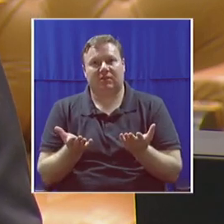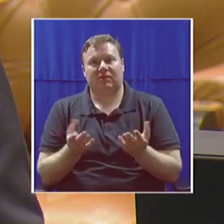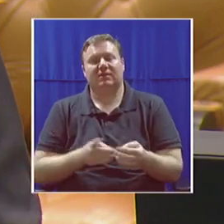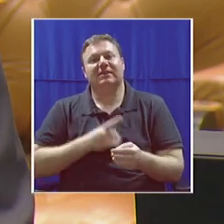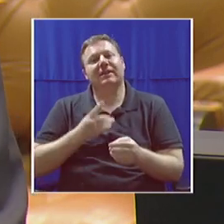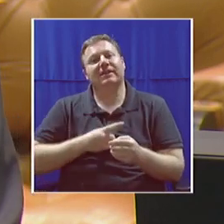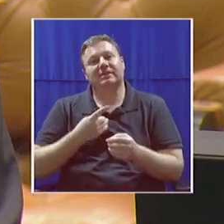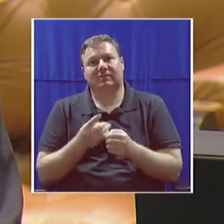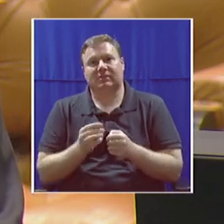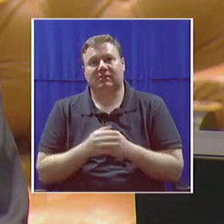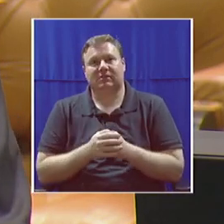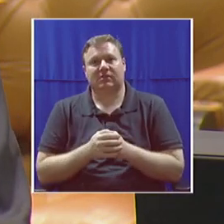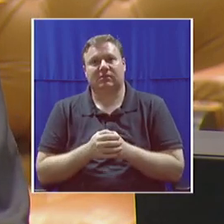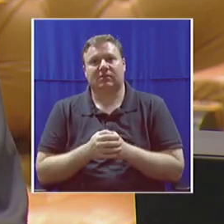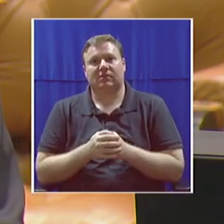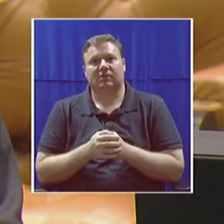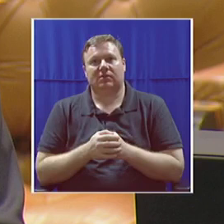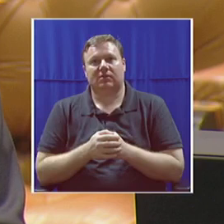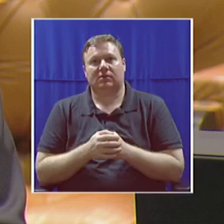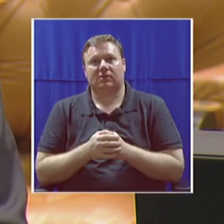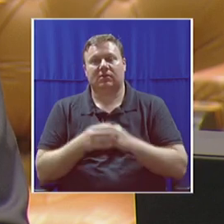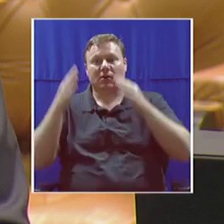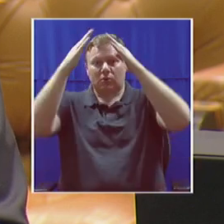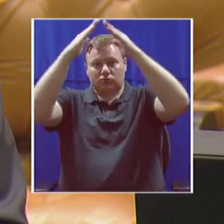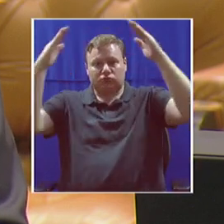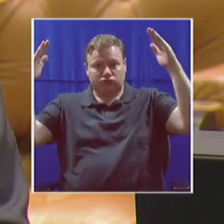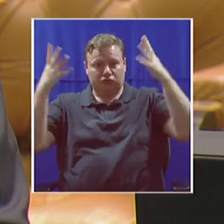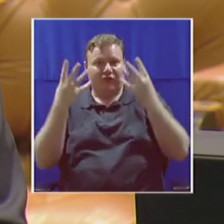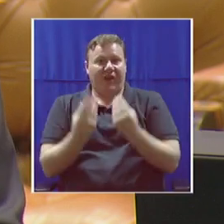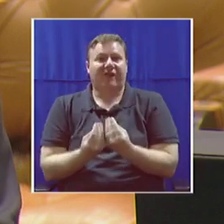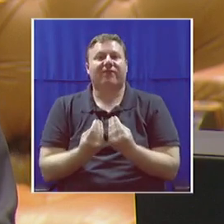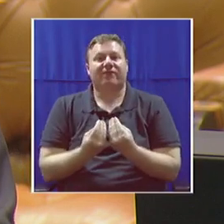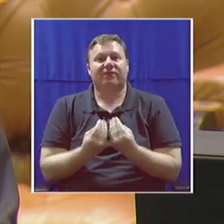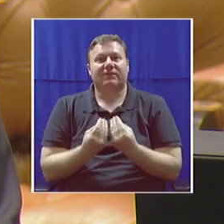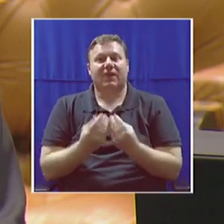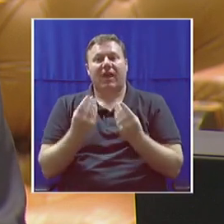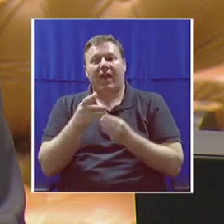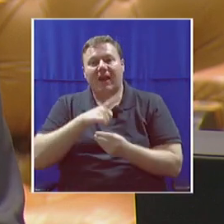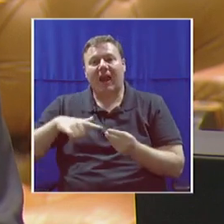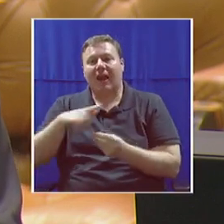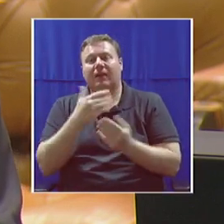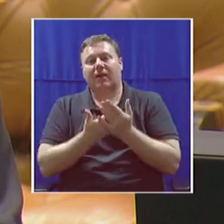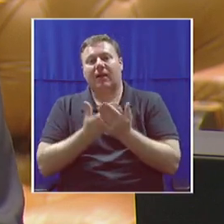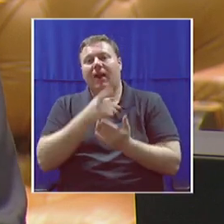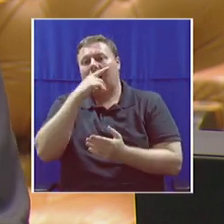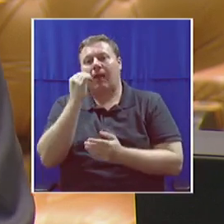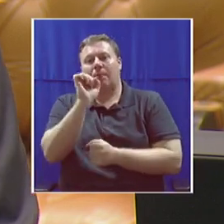dignity to have a roof over your land a land that you can call